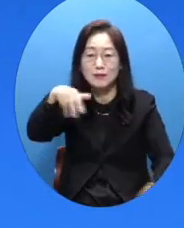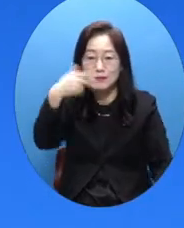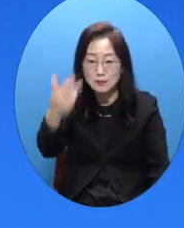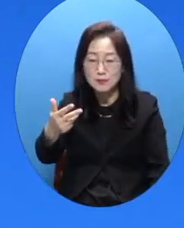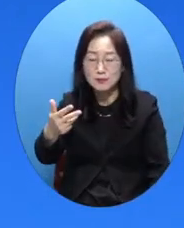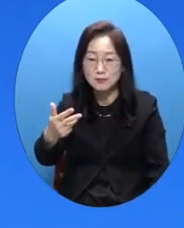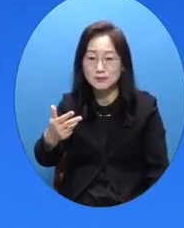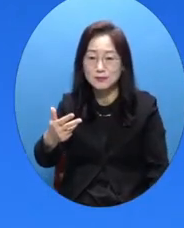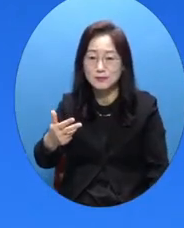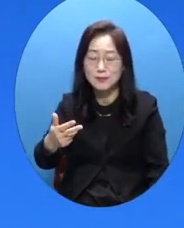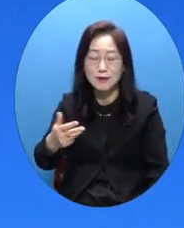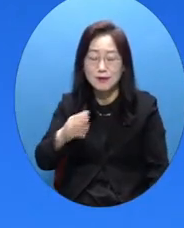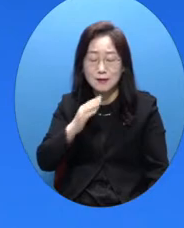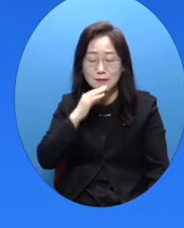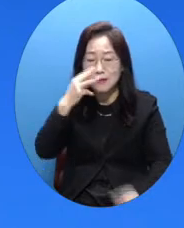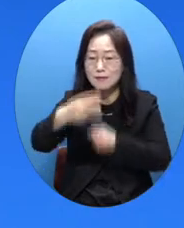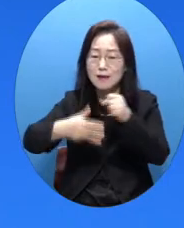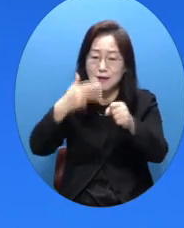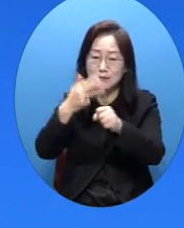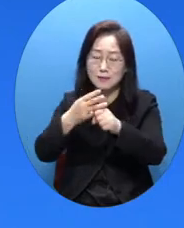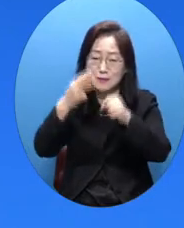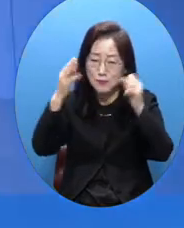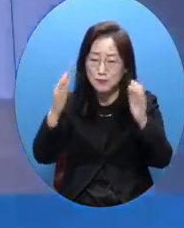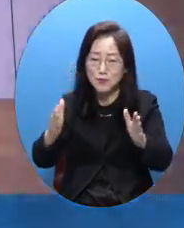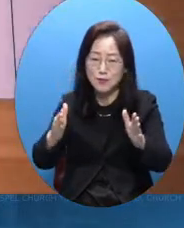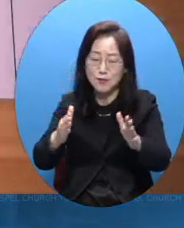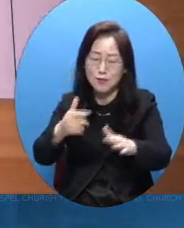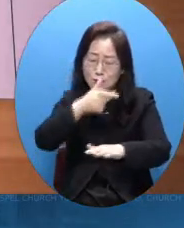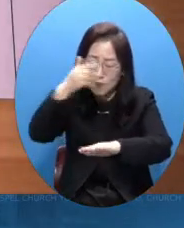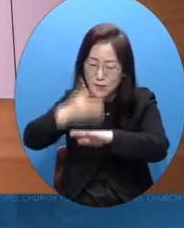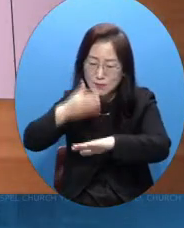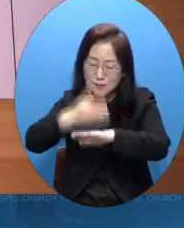day to attend early morning prayer